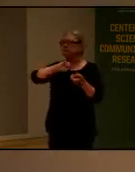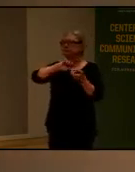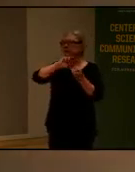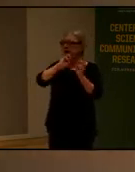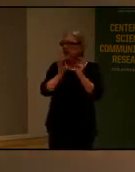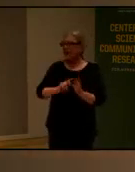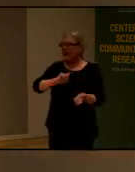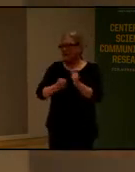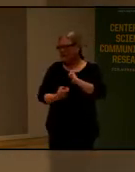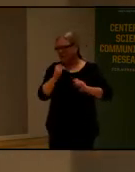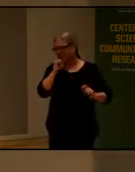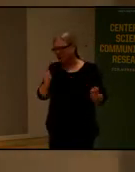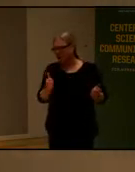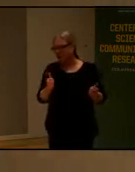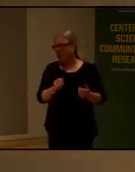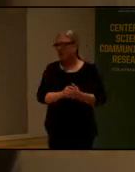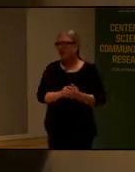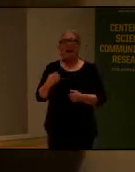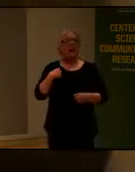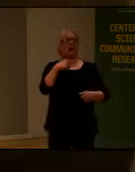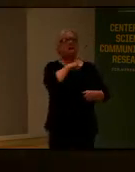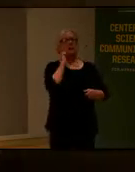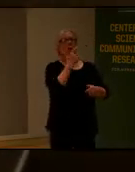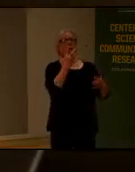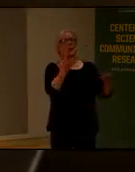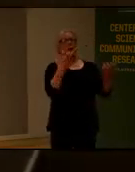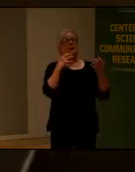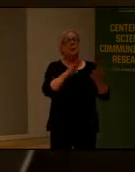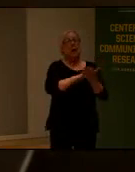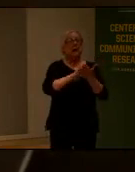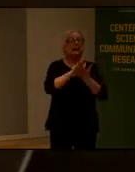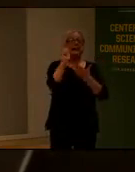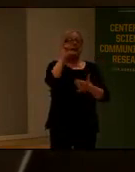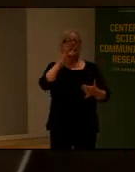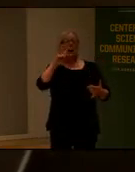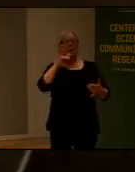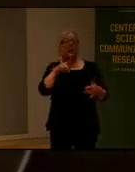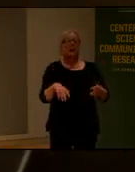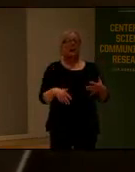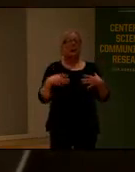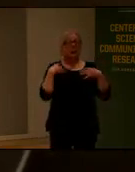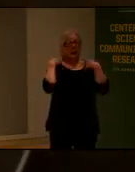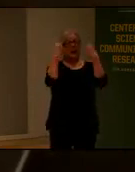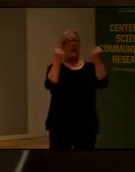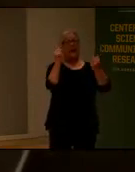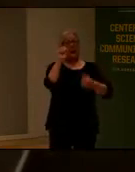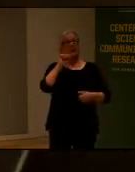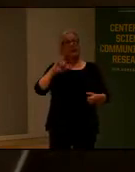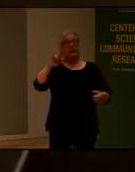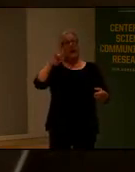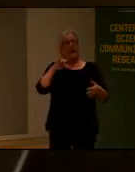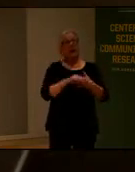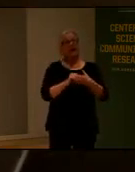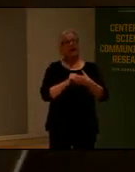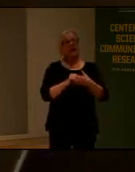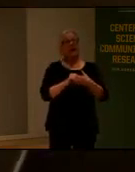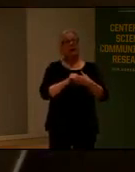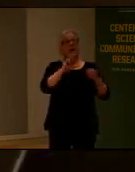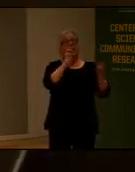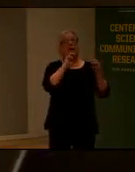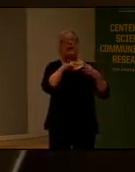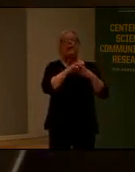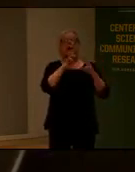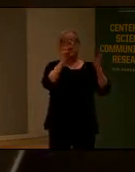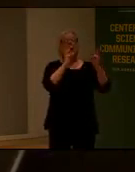standpoint, if we can agree on the solution, that we all want clean air, healthier air, a stable climate, then that is